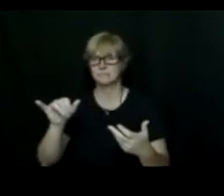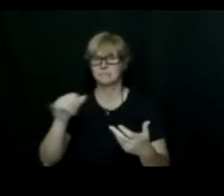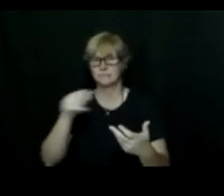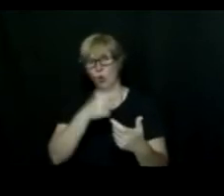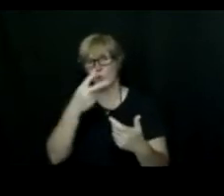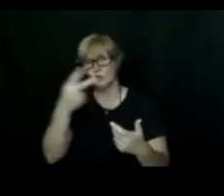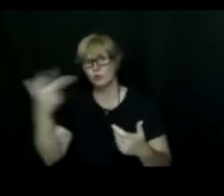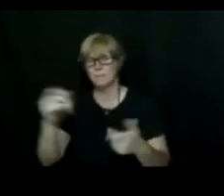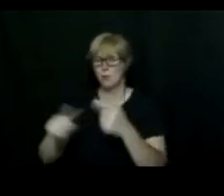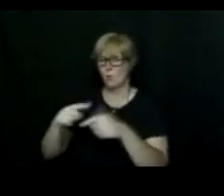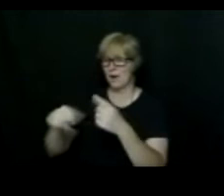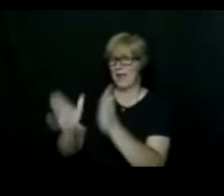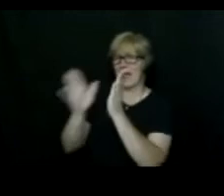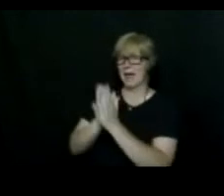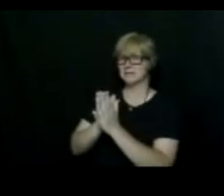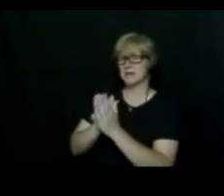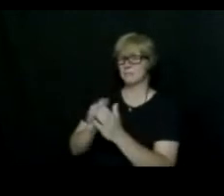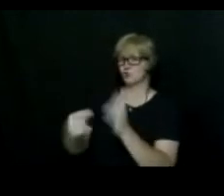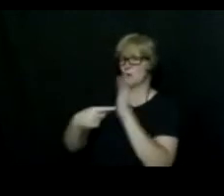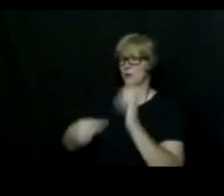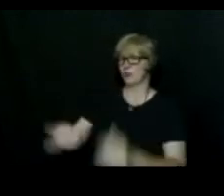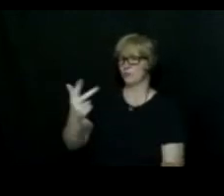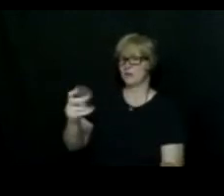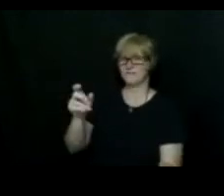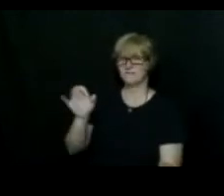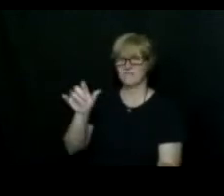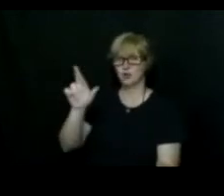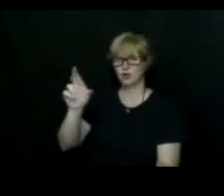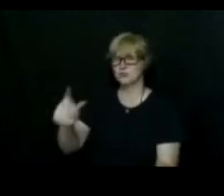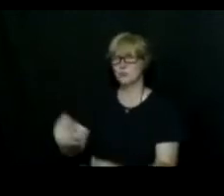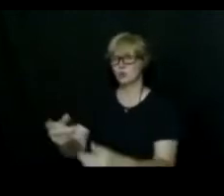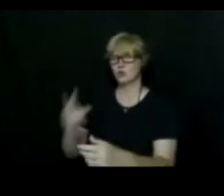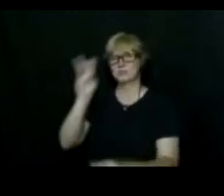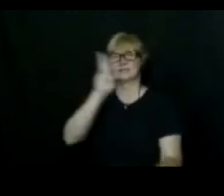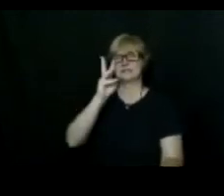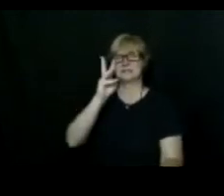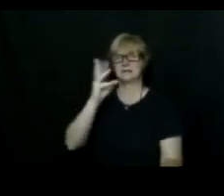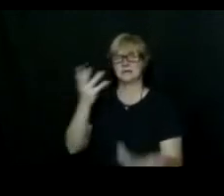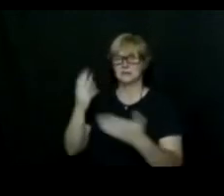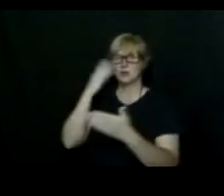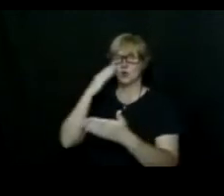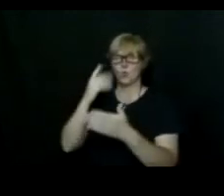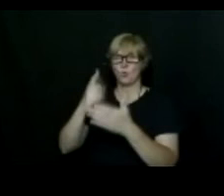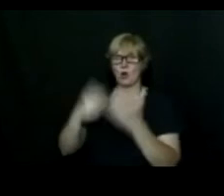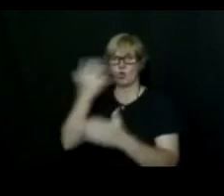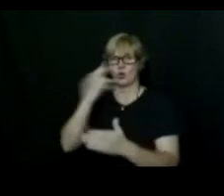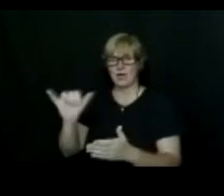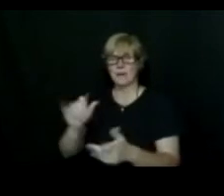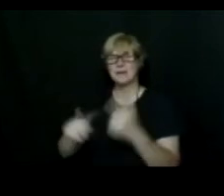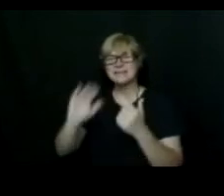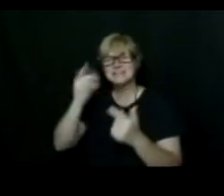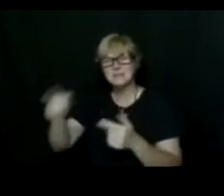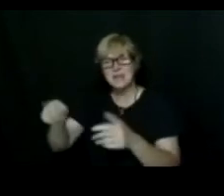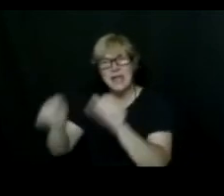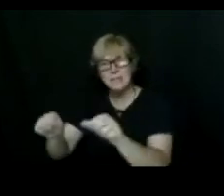3 fingers, they usually went like this if they already knew how the number 3 looked, or otherwise they just didn't respond. So it seems that they're capable of that,